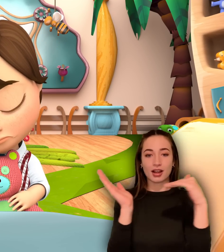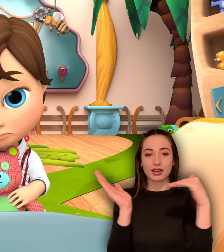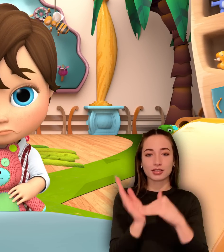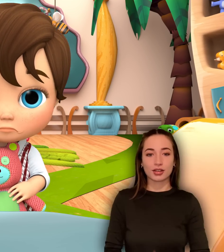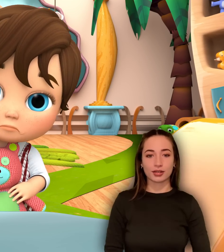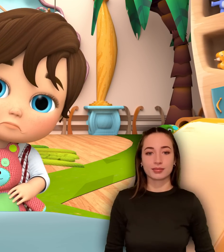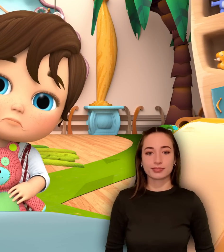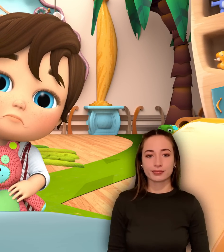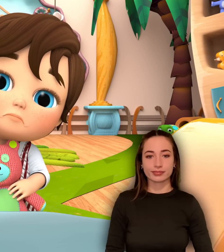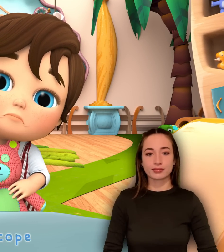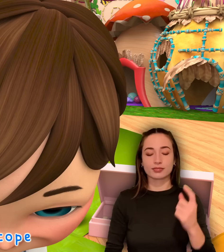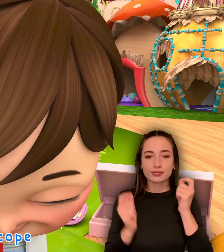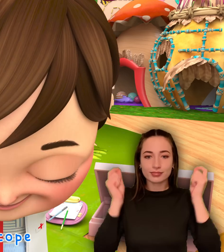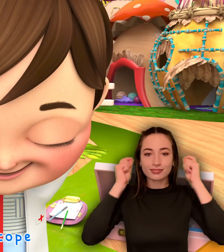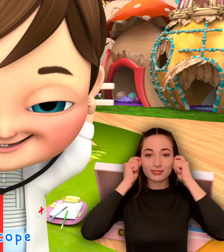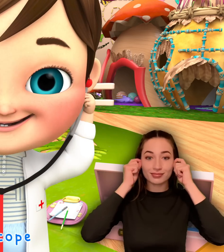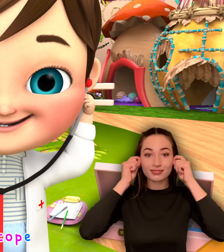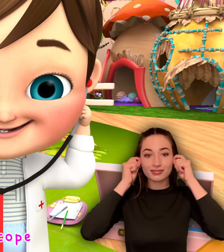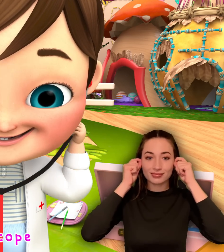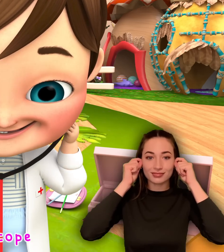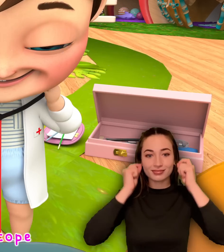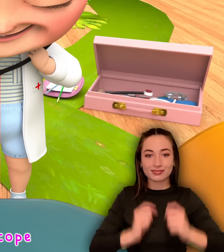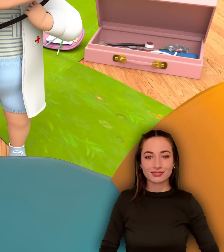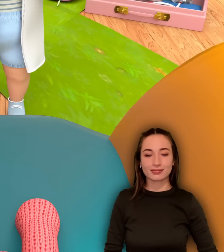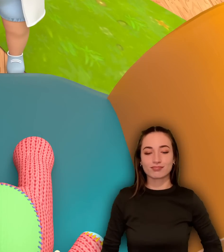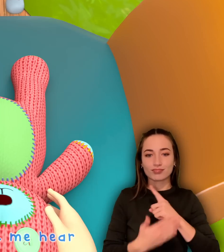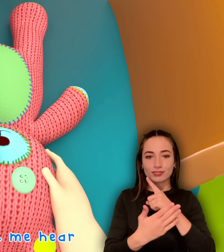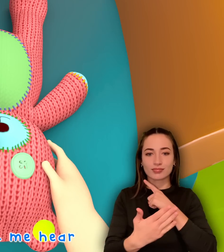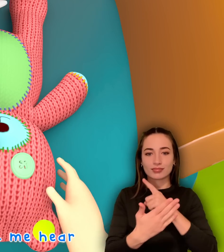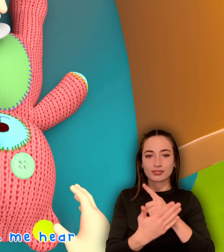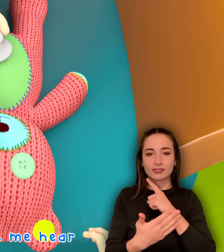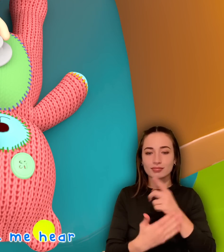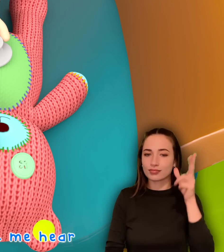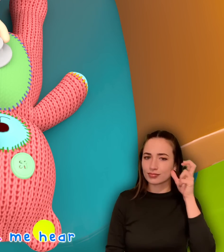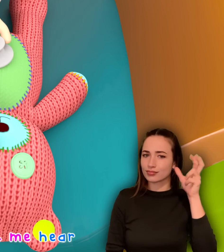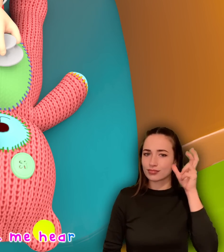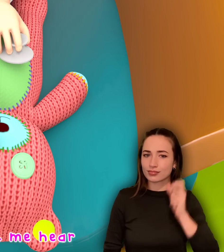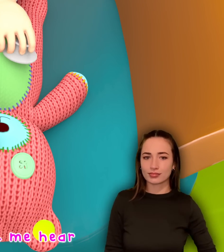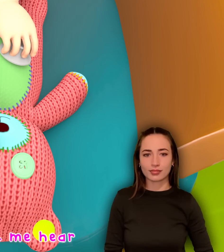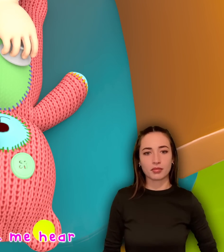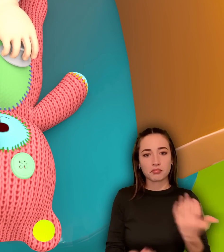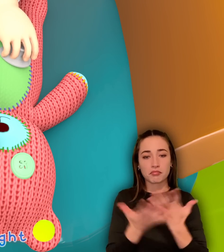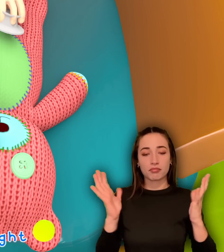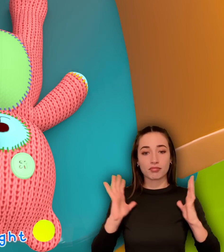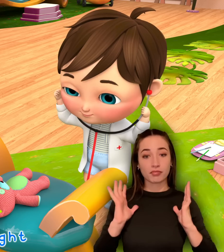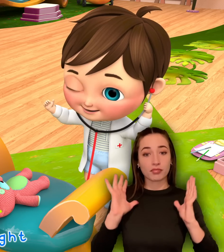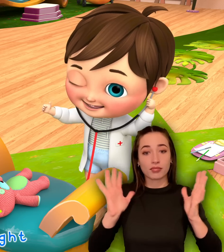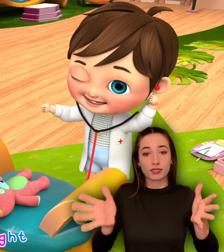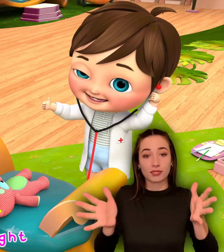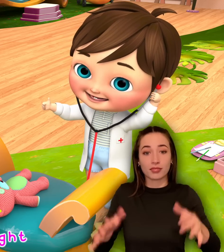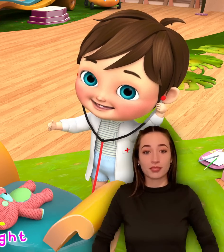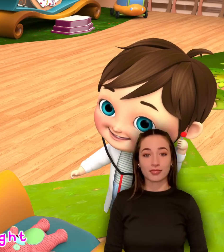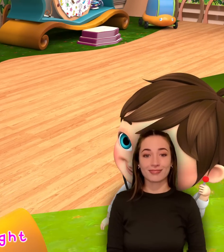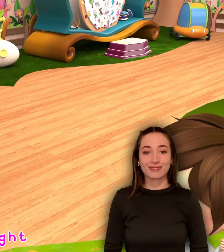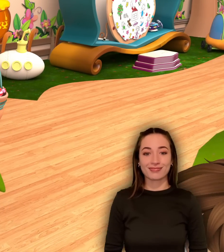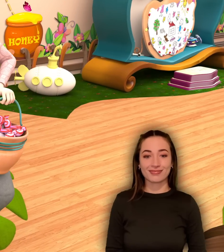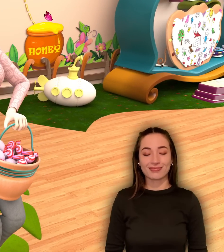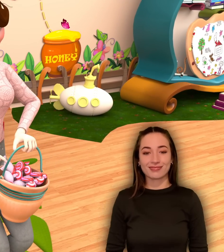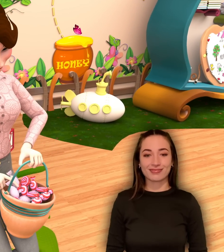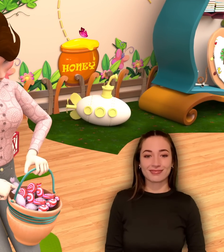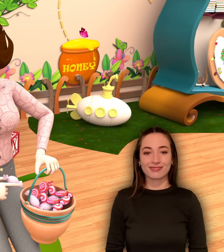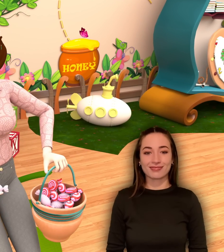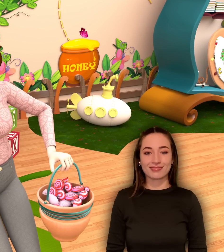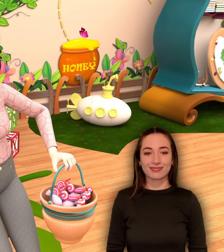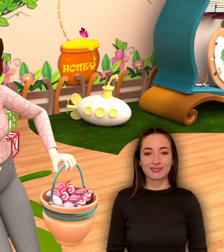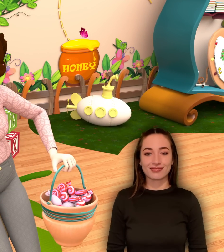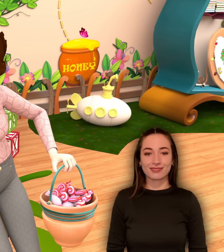I'm a doctor holding a stethoscope, thumping, thumping. Let me hear. Everything's alright.